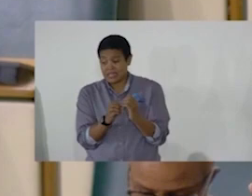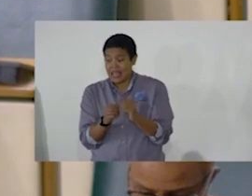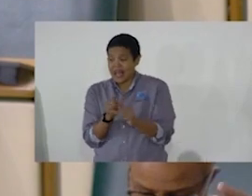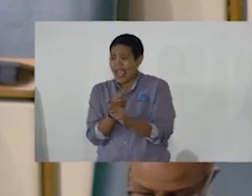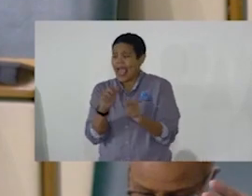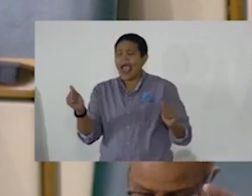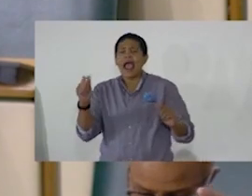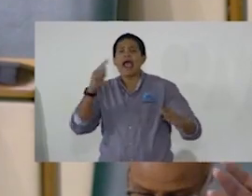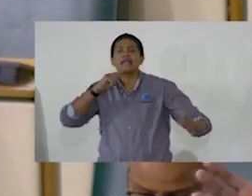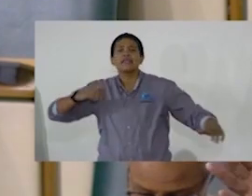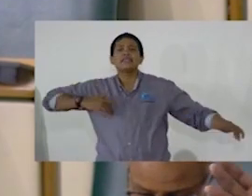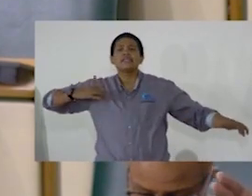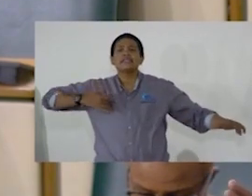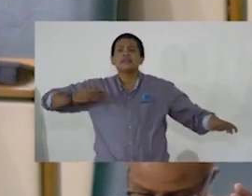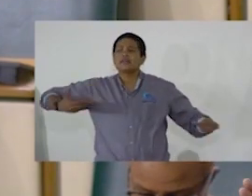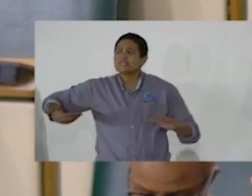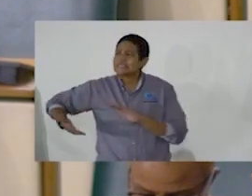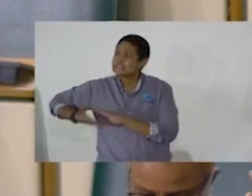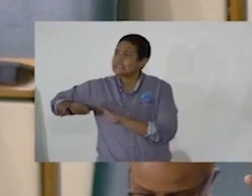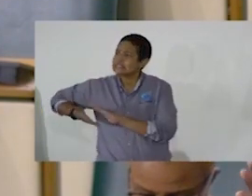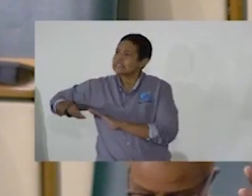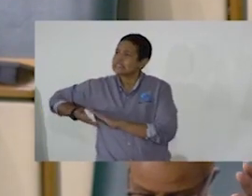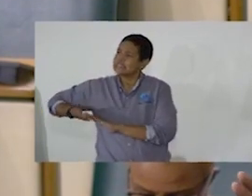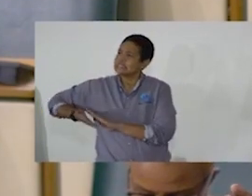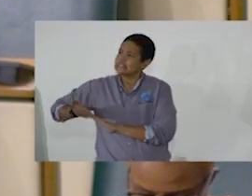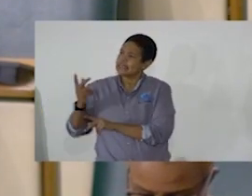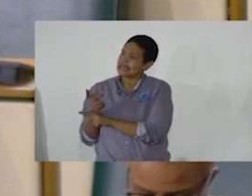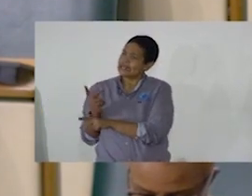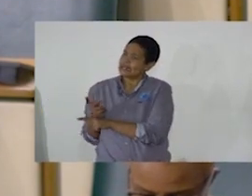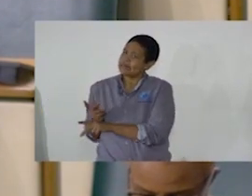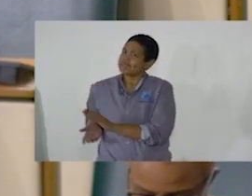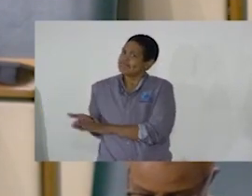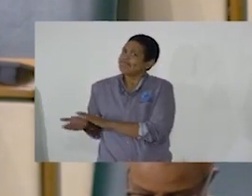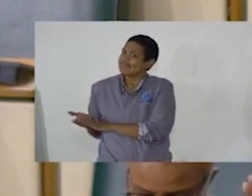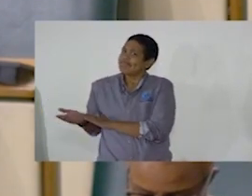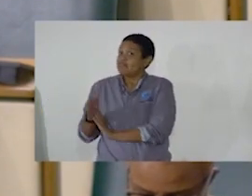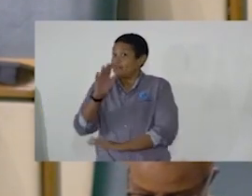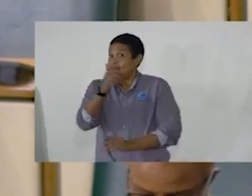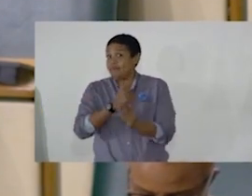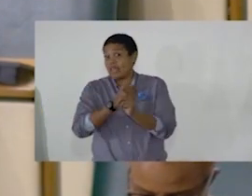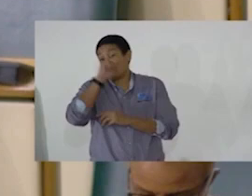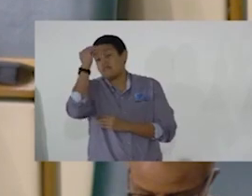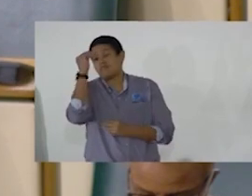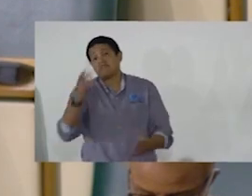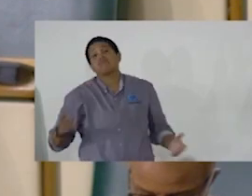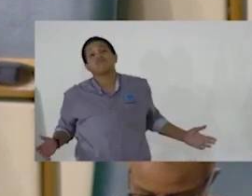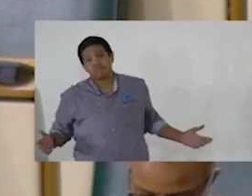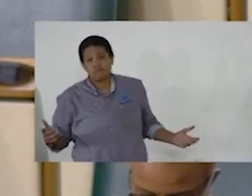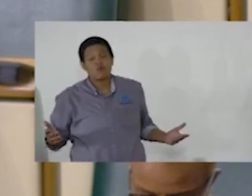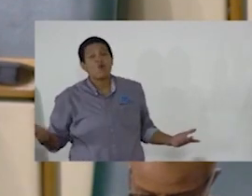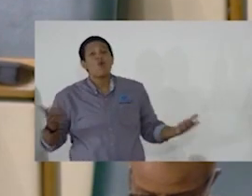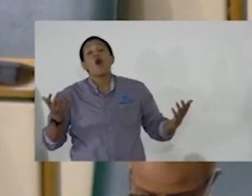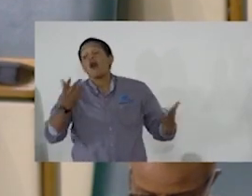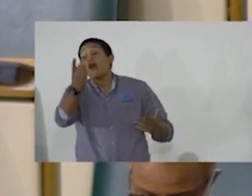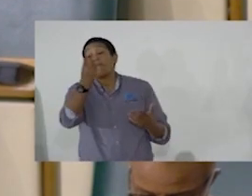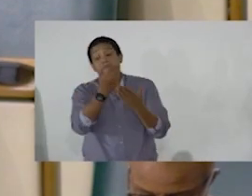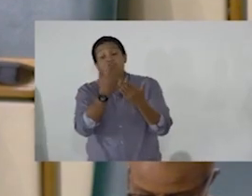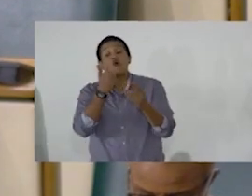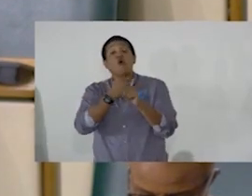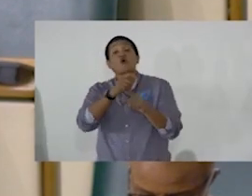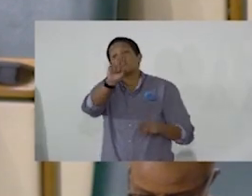any semblance of the momentum, and you know we always do, we can safely say that well